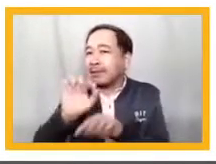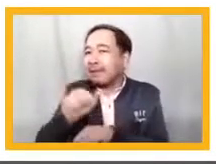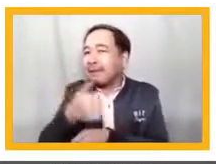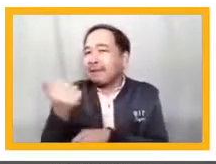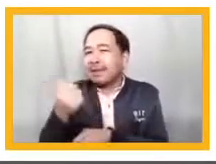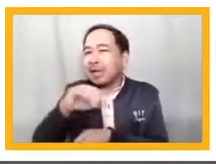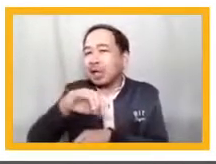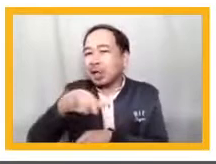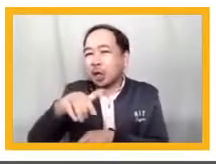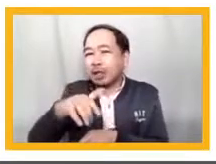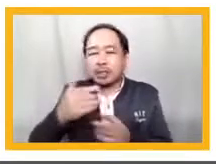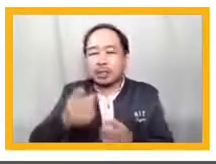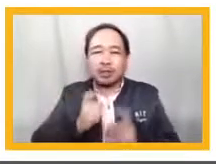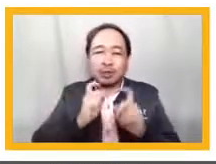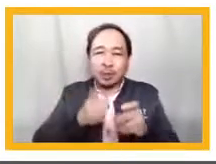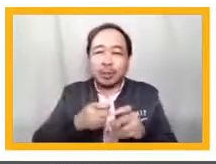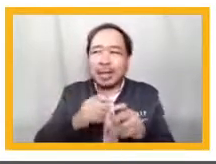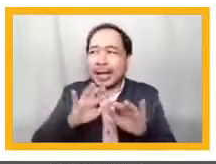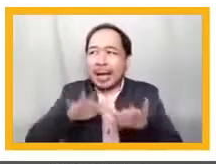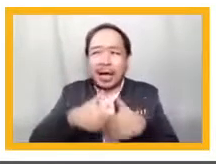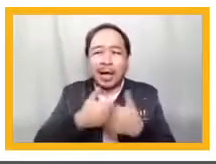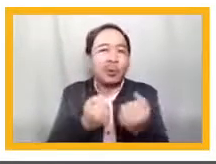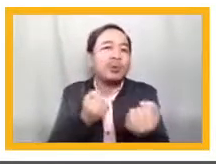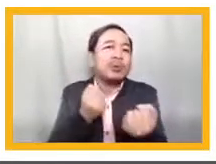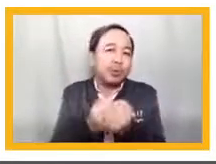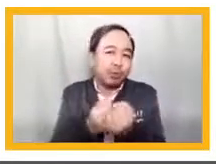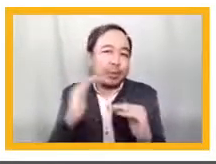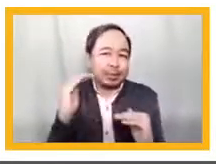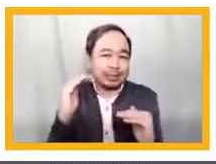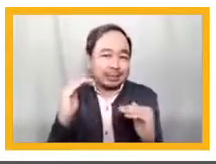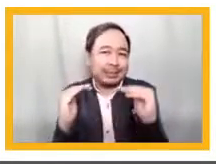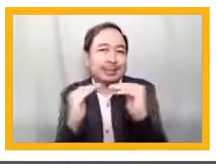much. Let's hear from Mr. Yunmook now, please.